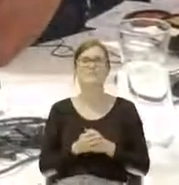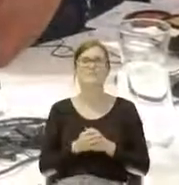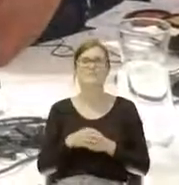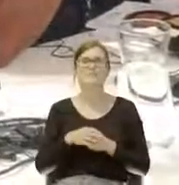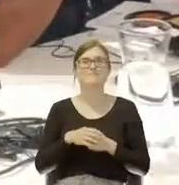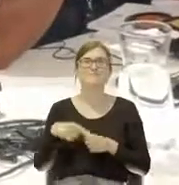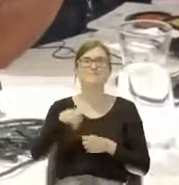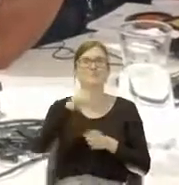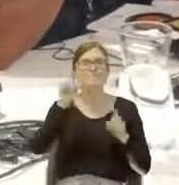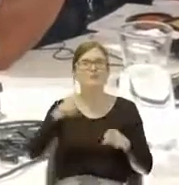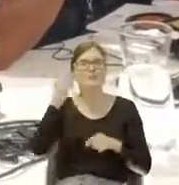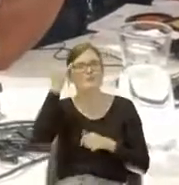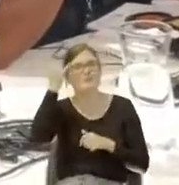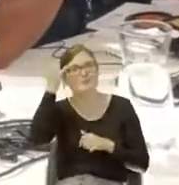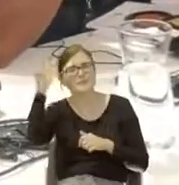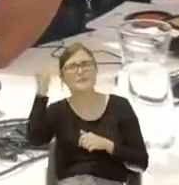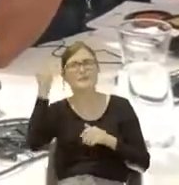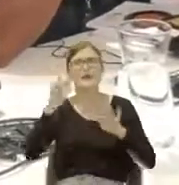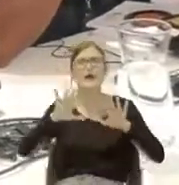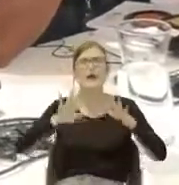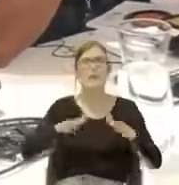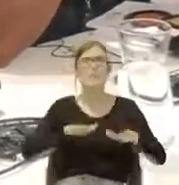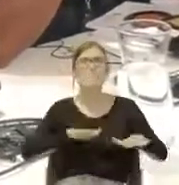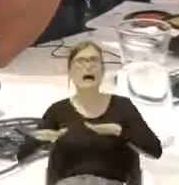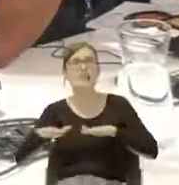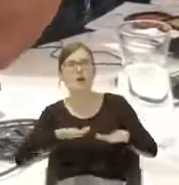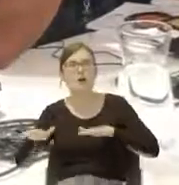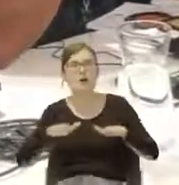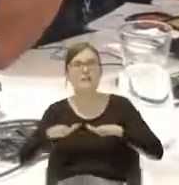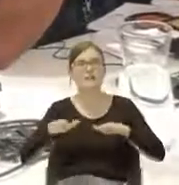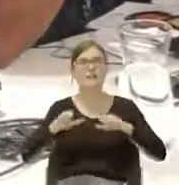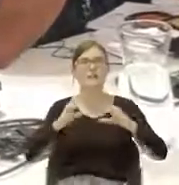context of distance, in a context of remoteness, and